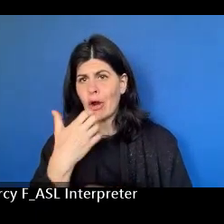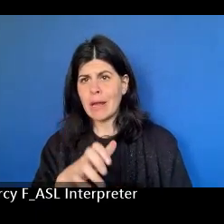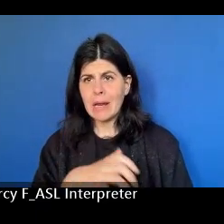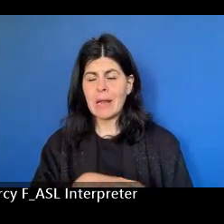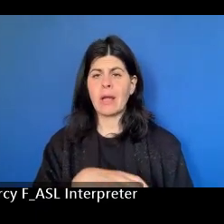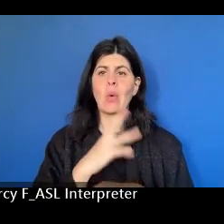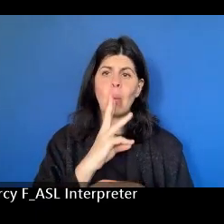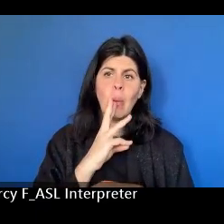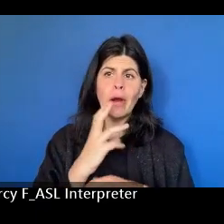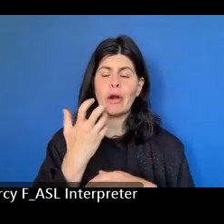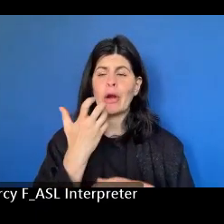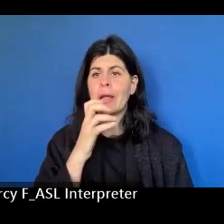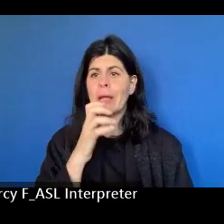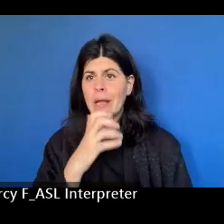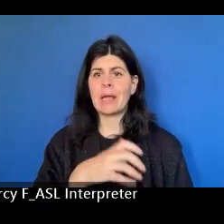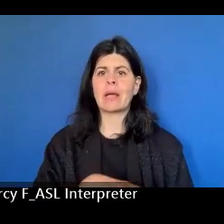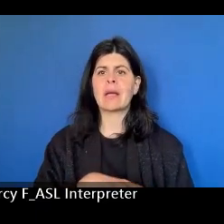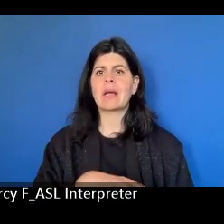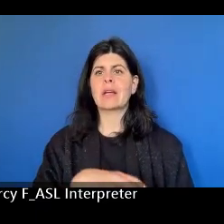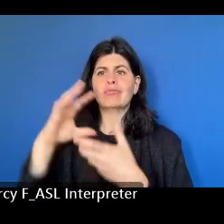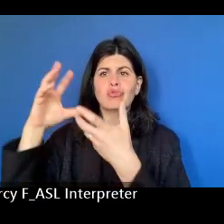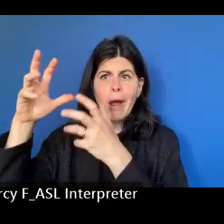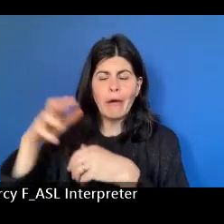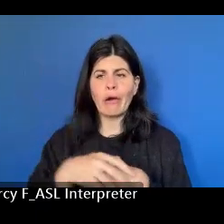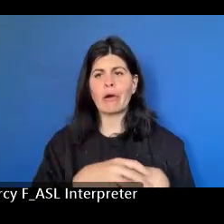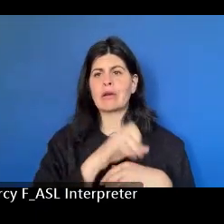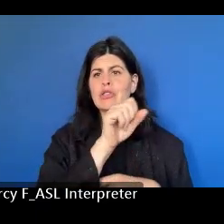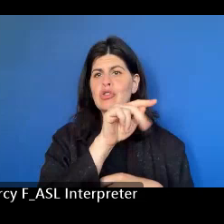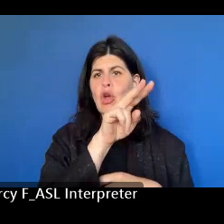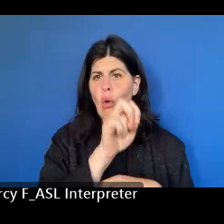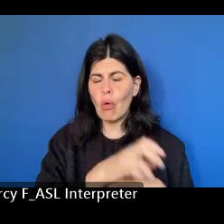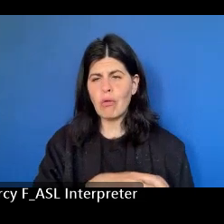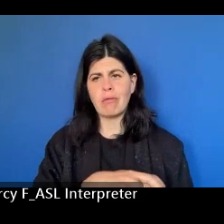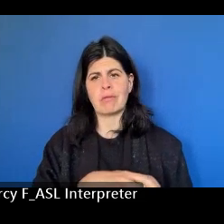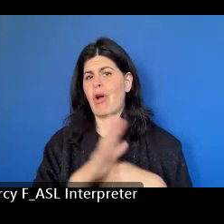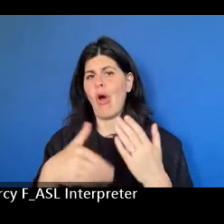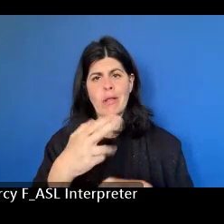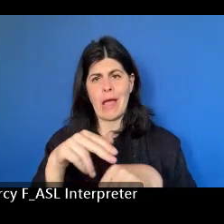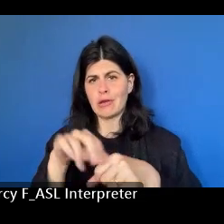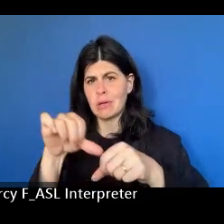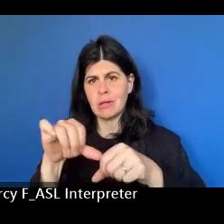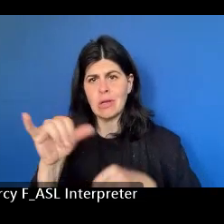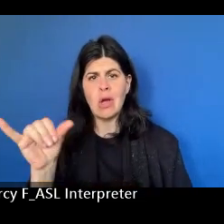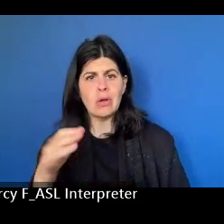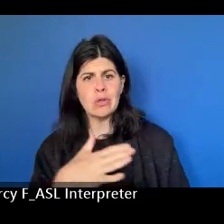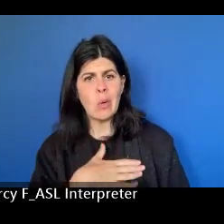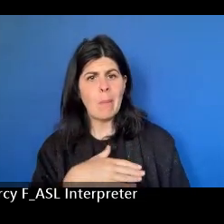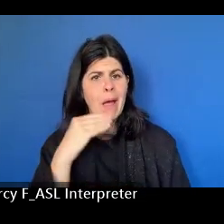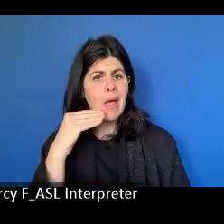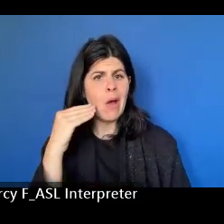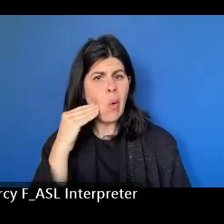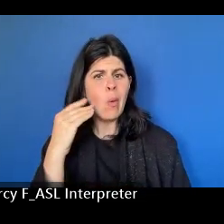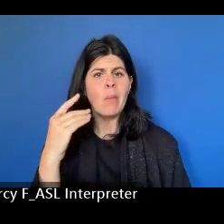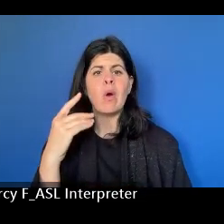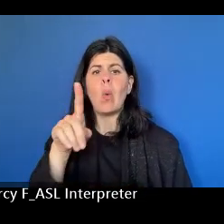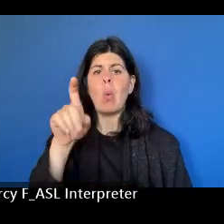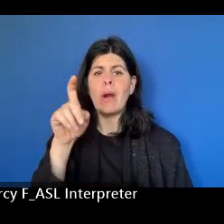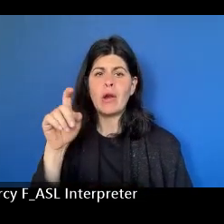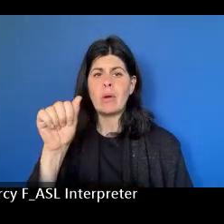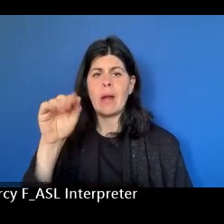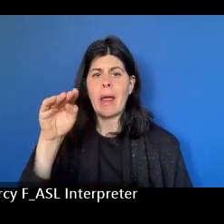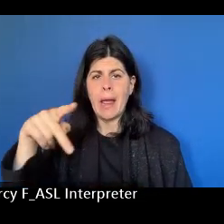stove are all natural gas. My home also only has a 100-amp electrical panel, like most houses